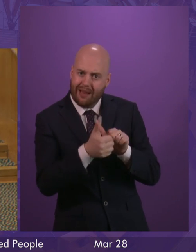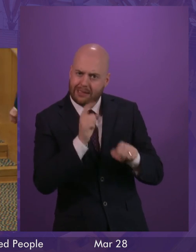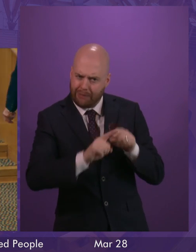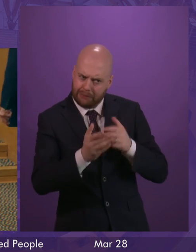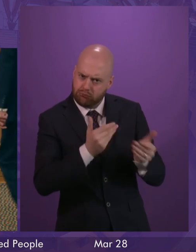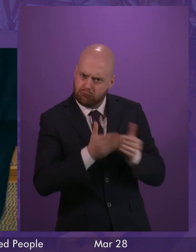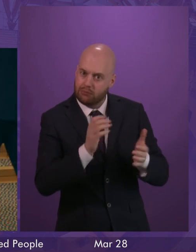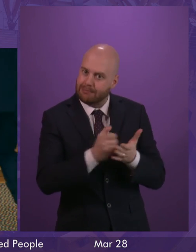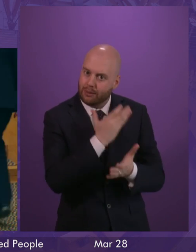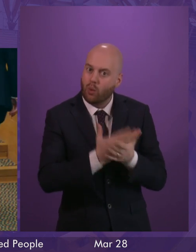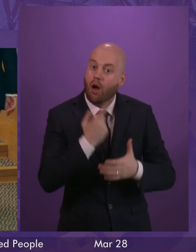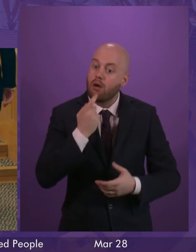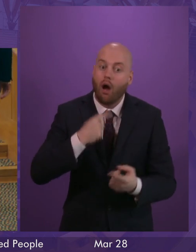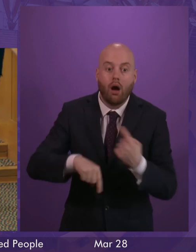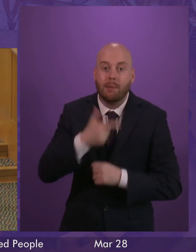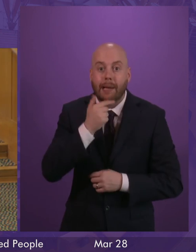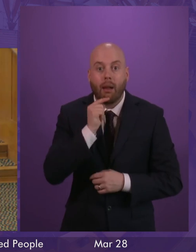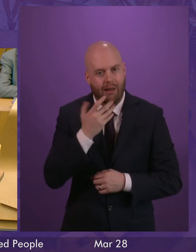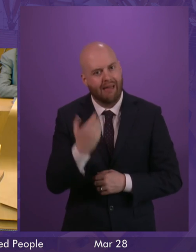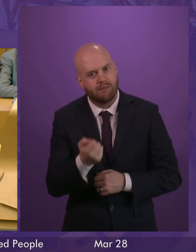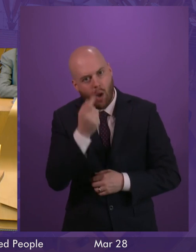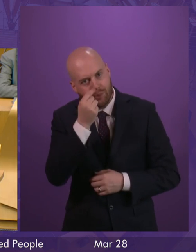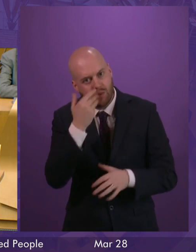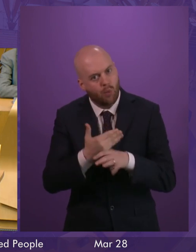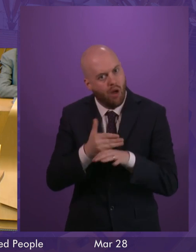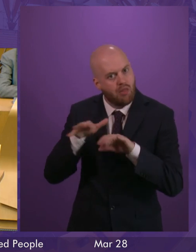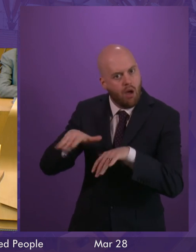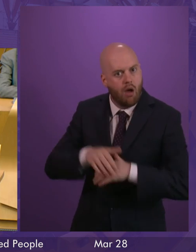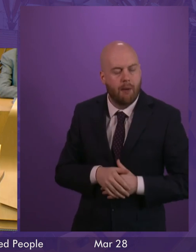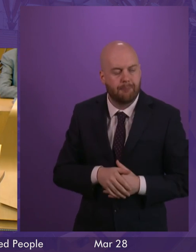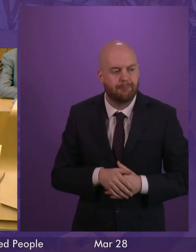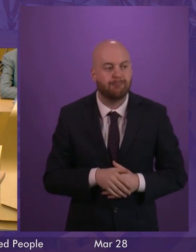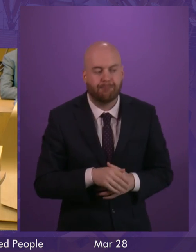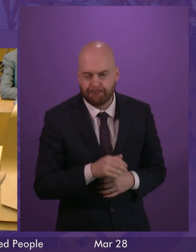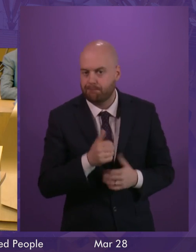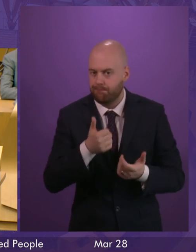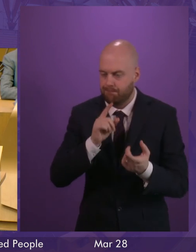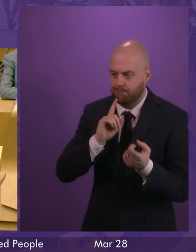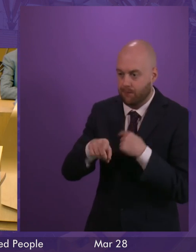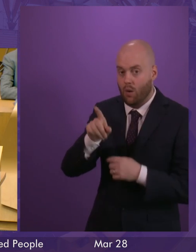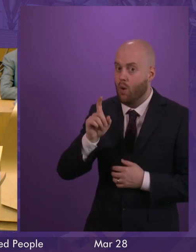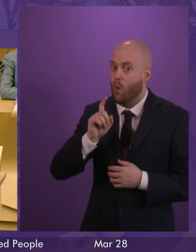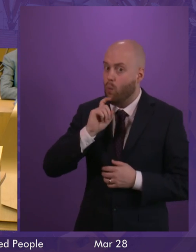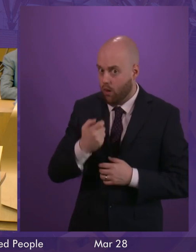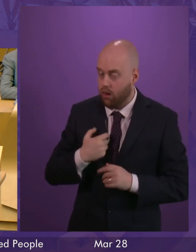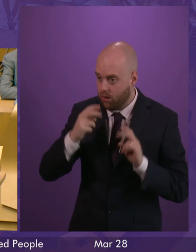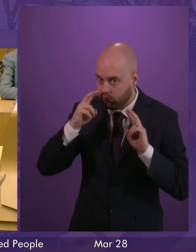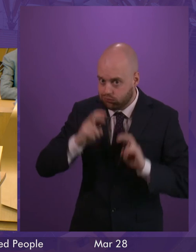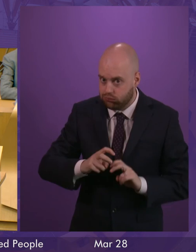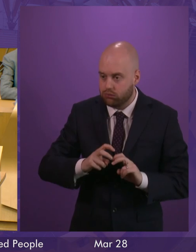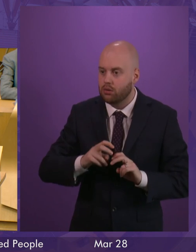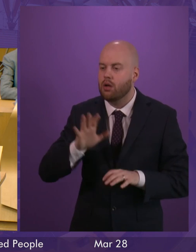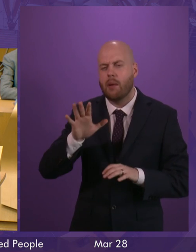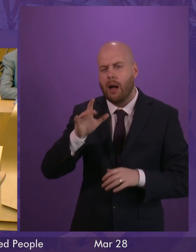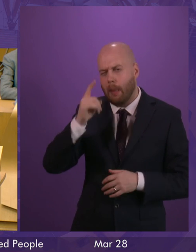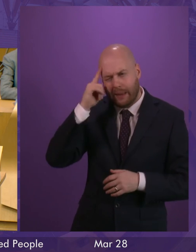youngsters who need it do get the ability to go there? Jamie Hepburn. Well, I will look at that, although I don't think that was a reference to Royal Blindcraft,